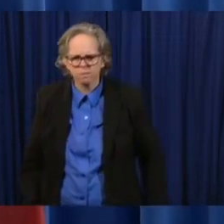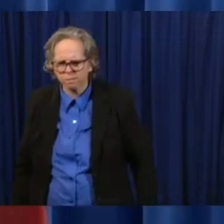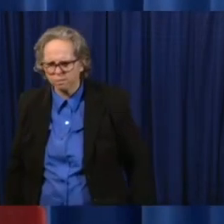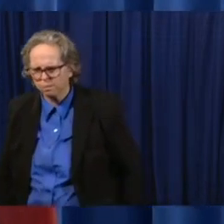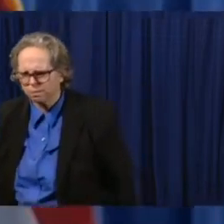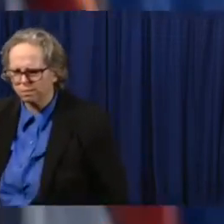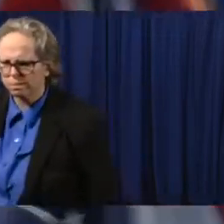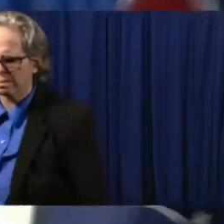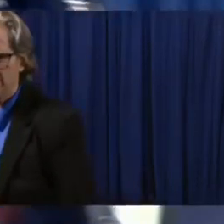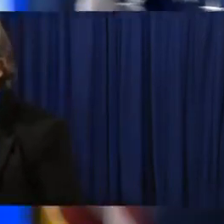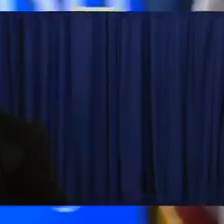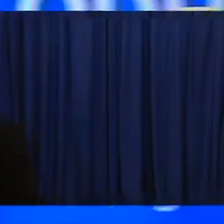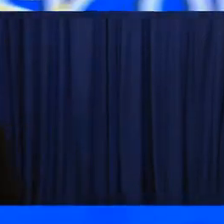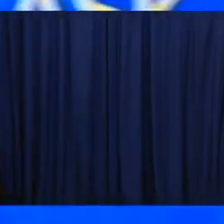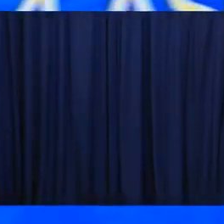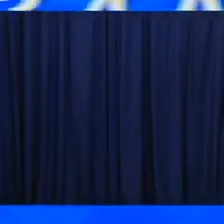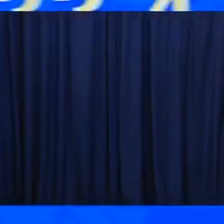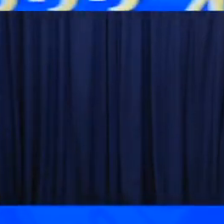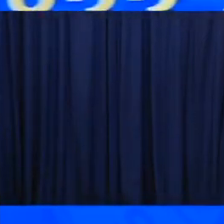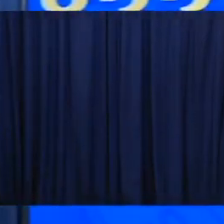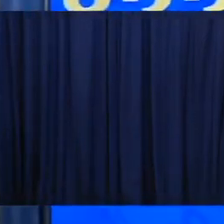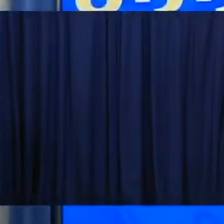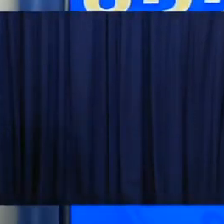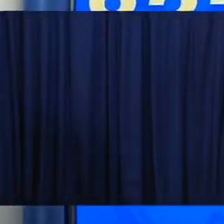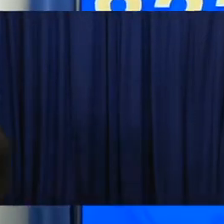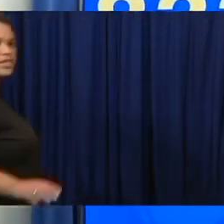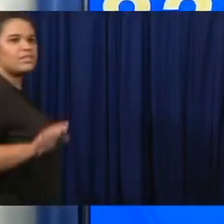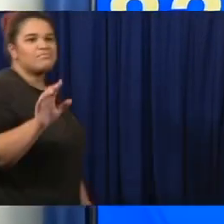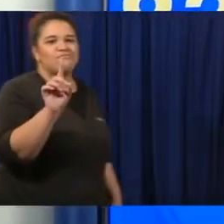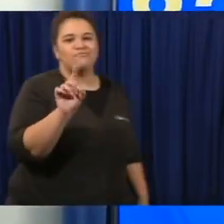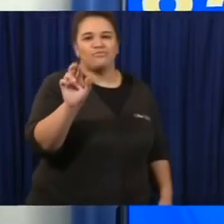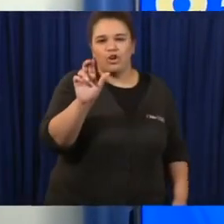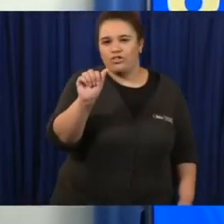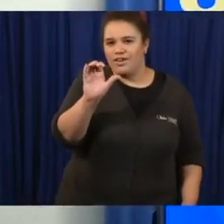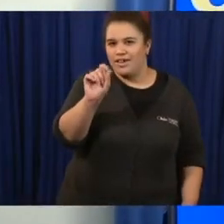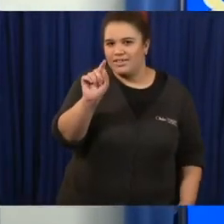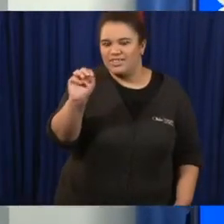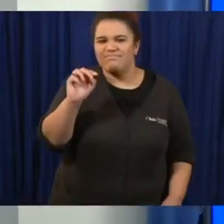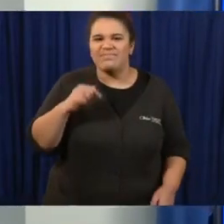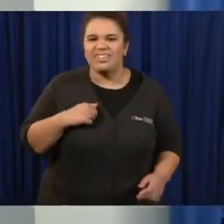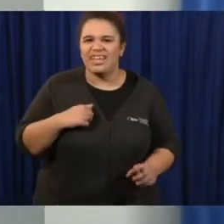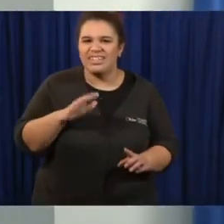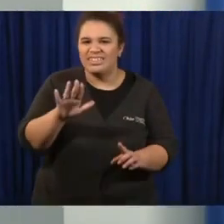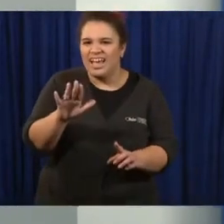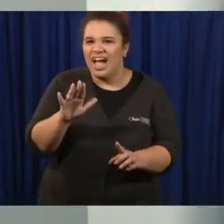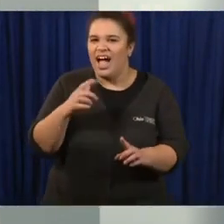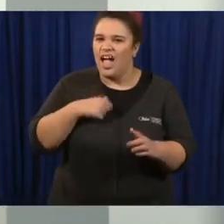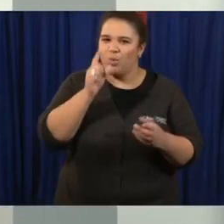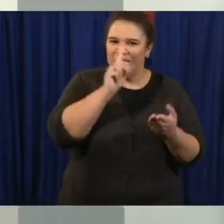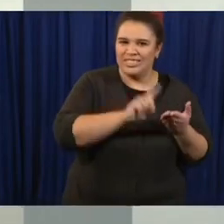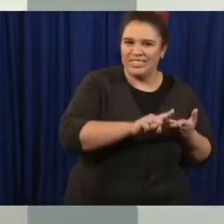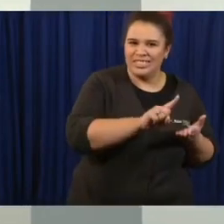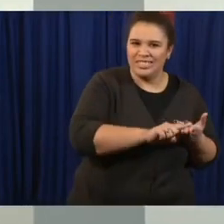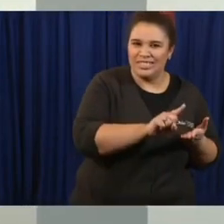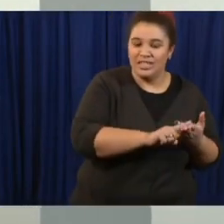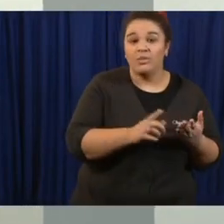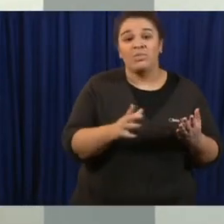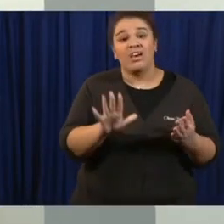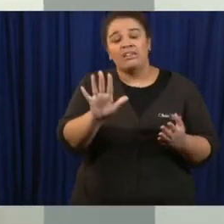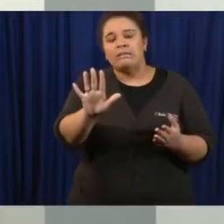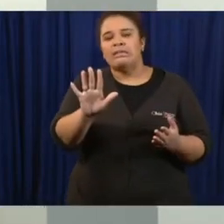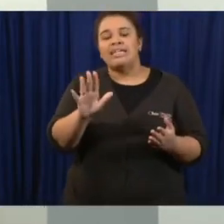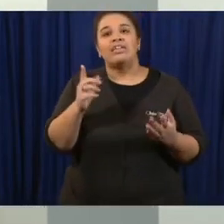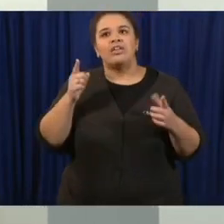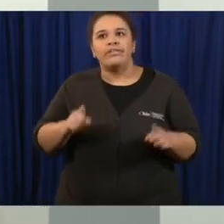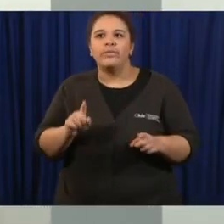I would wonder too, sir, and we'll look into this for Jeremy, but I do wonder if you are a worker especially, or somebody, if